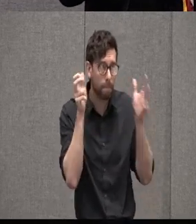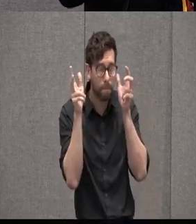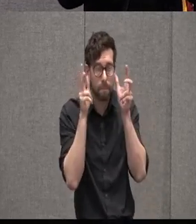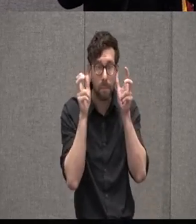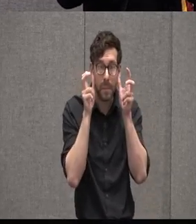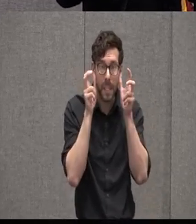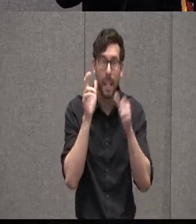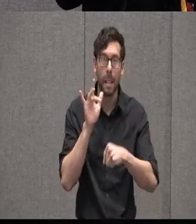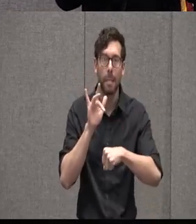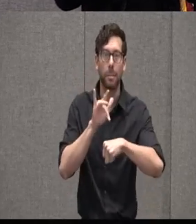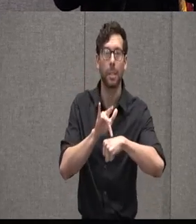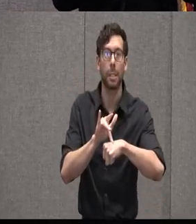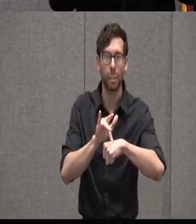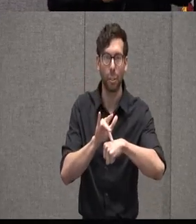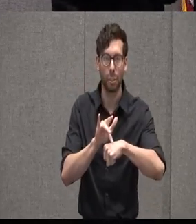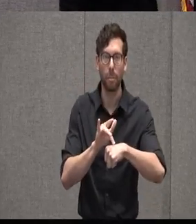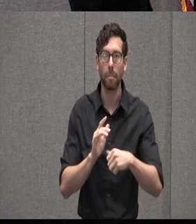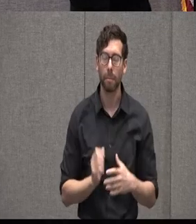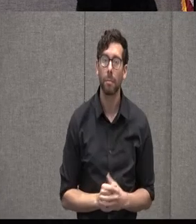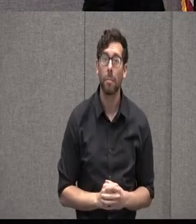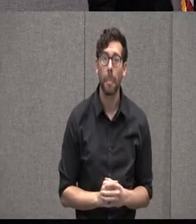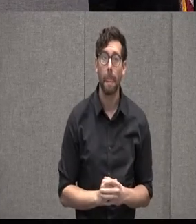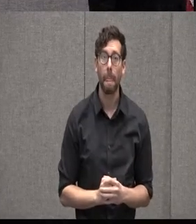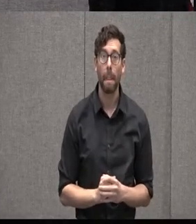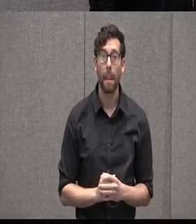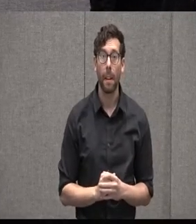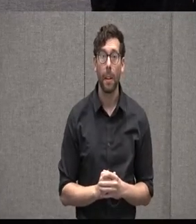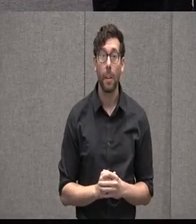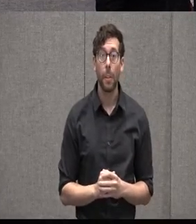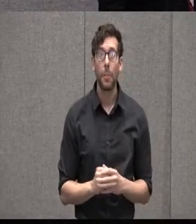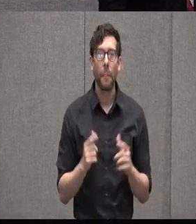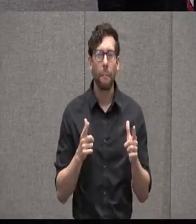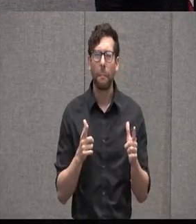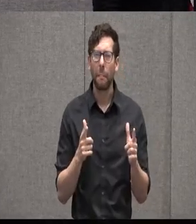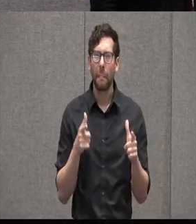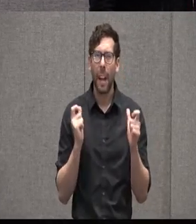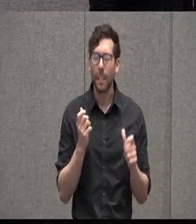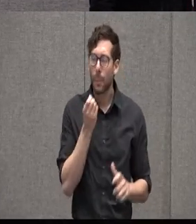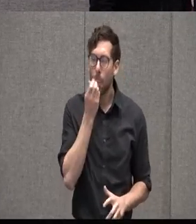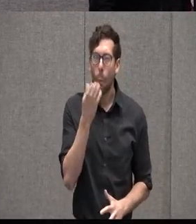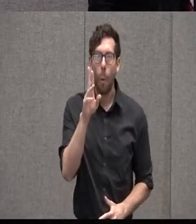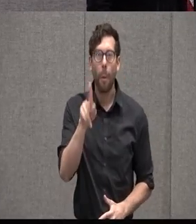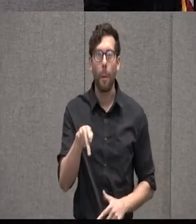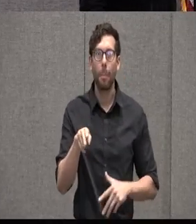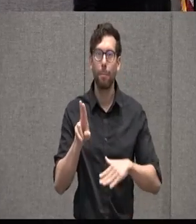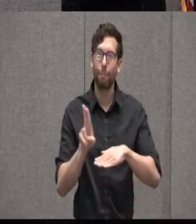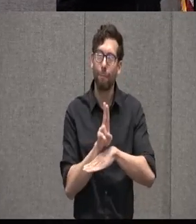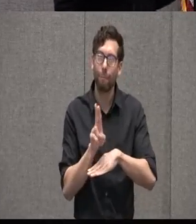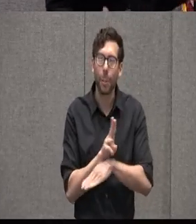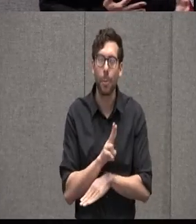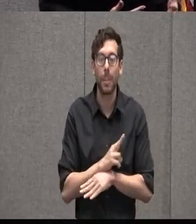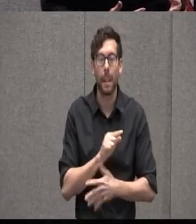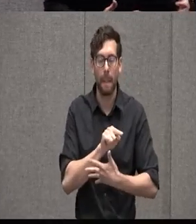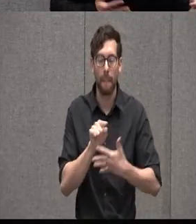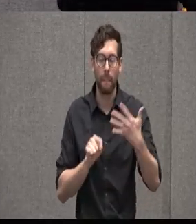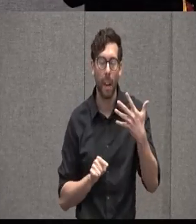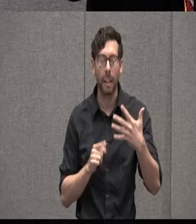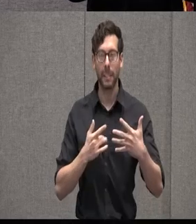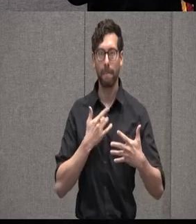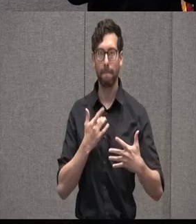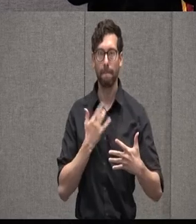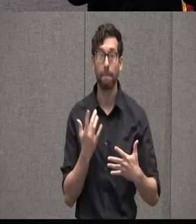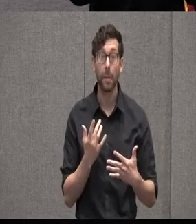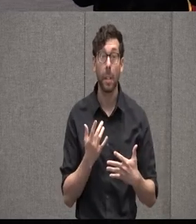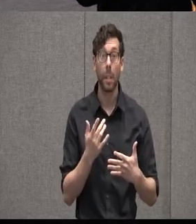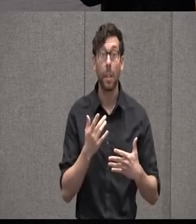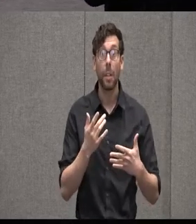and touch, feeling. So let's do a quick warm-up with our five senses. So share with me something that you